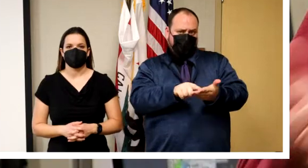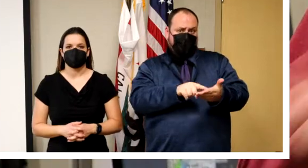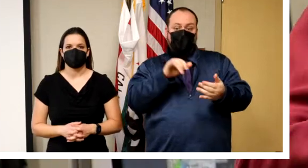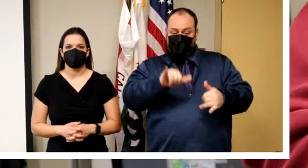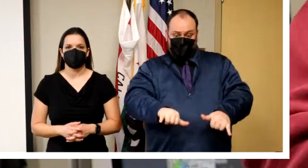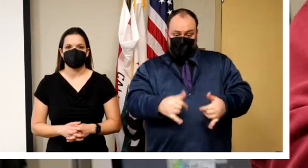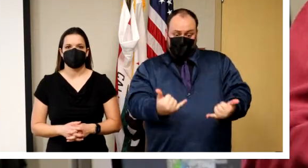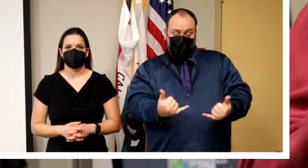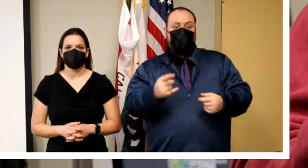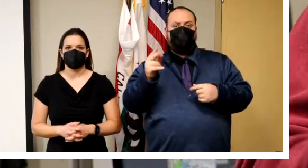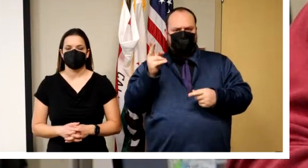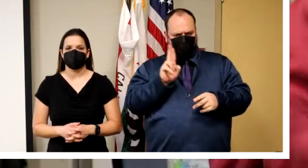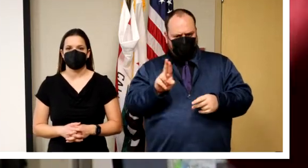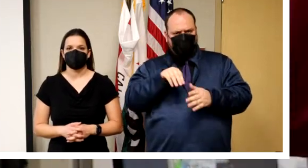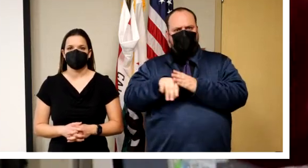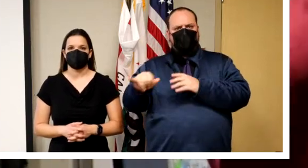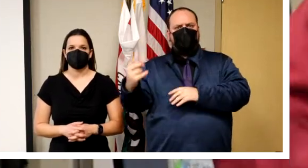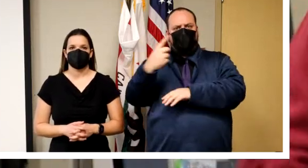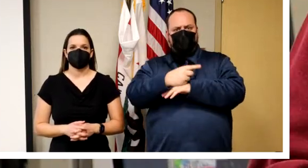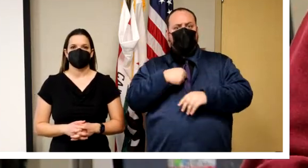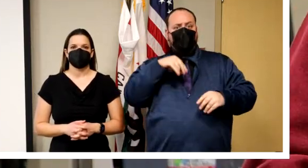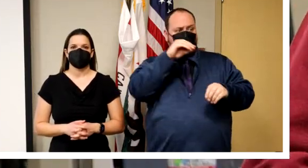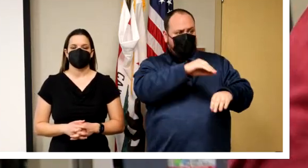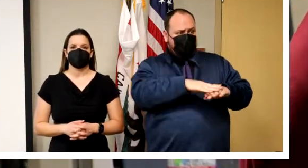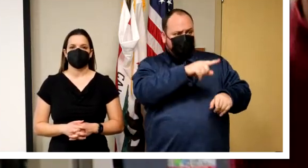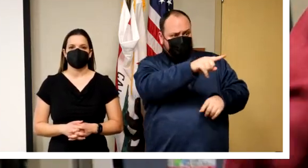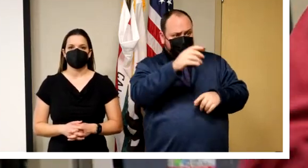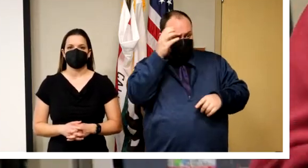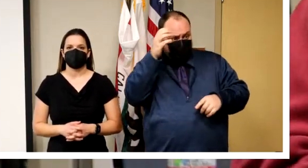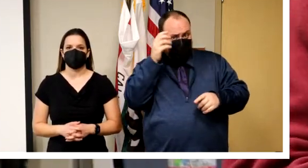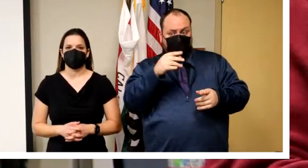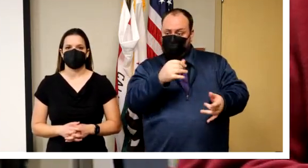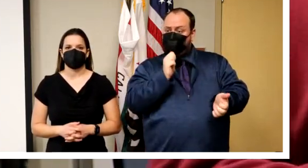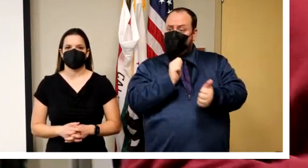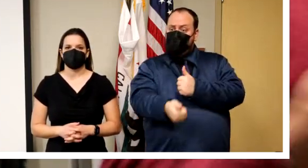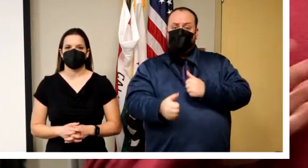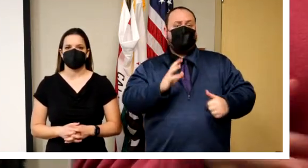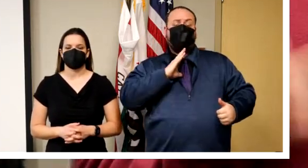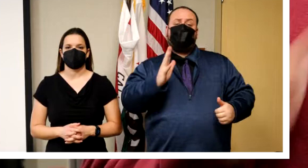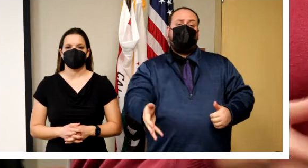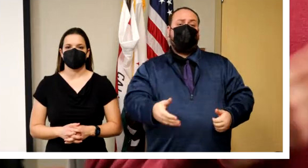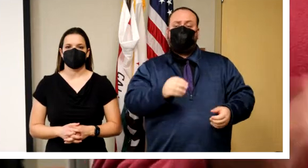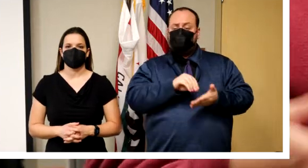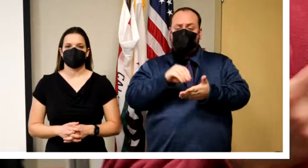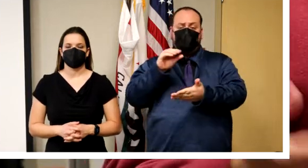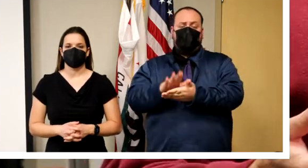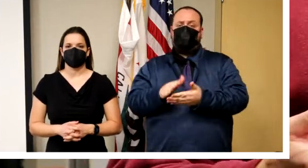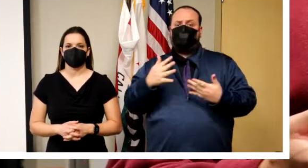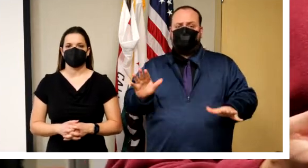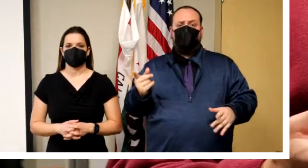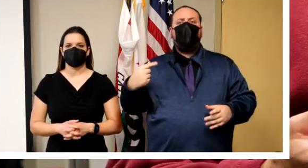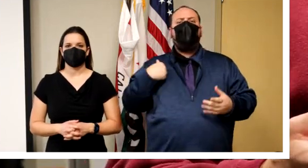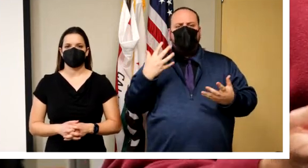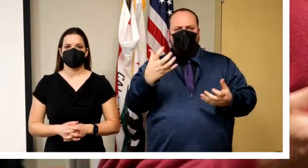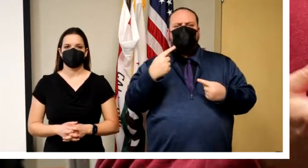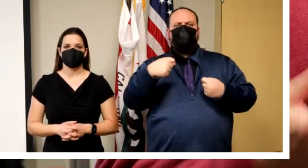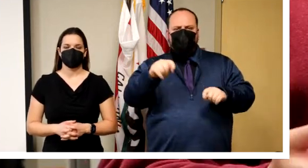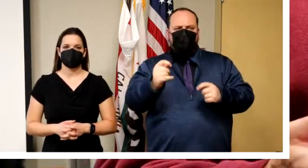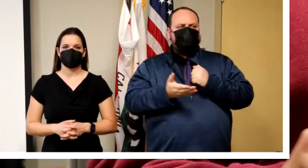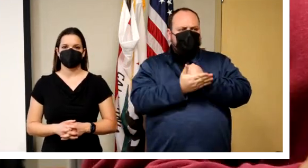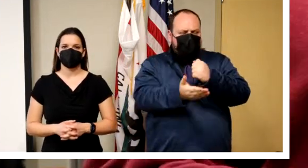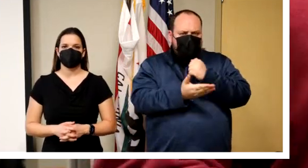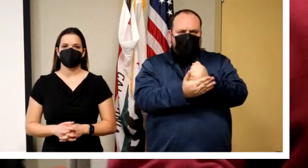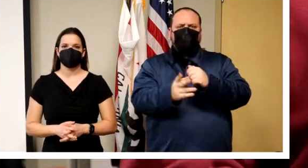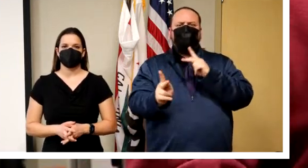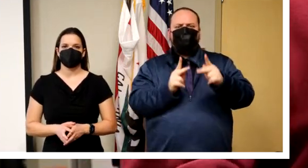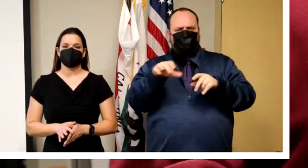today, because we put it into the computer, he liked it, he advocated for his map, and it passed. So we want to be able to facilitate people doing that,